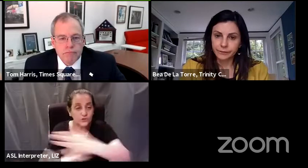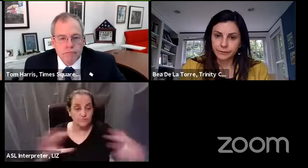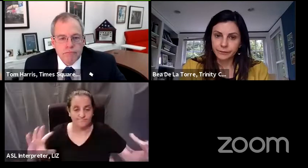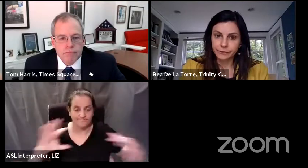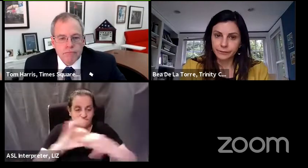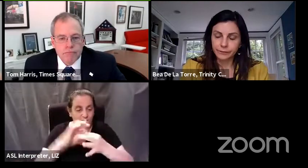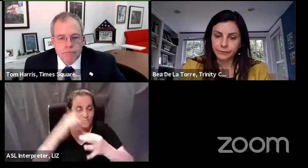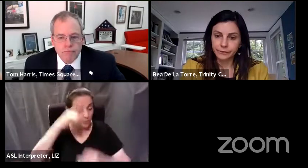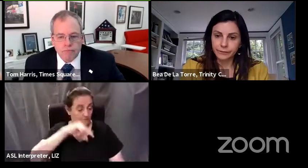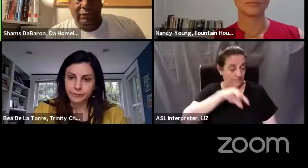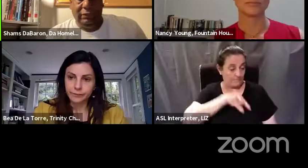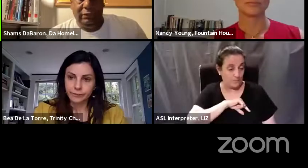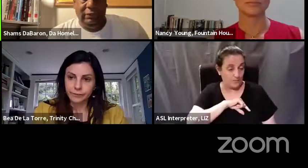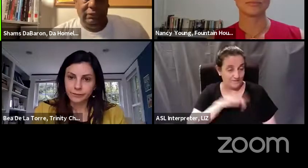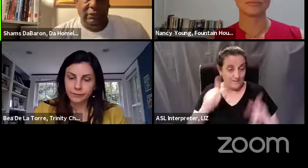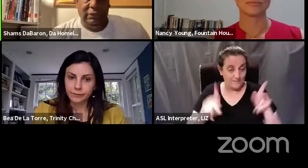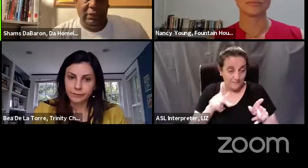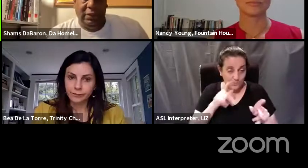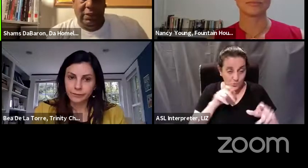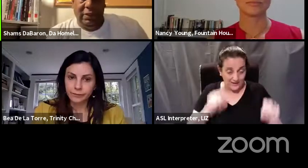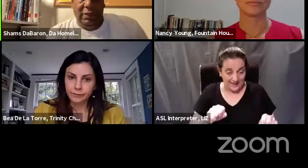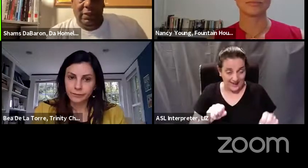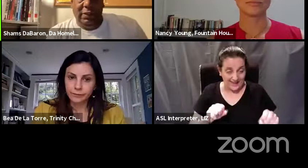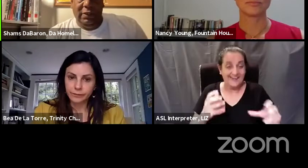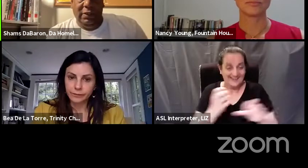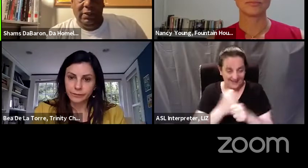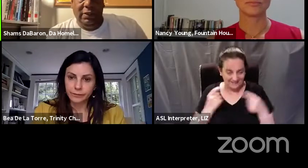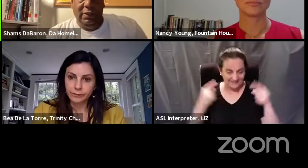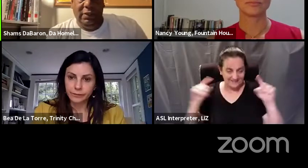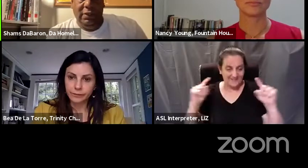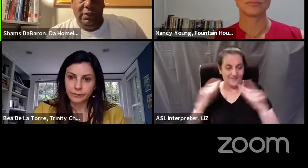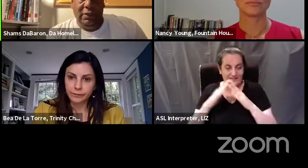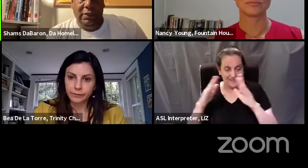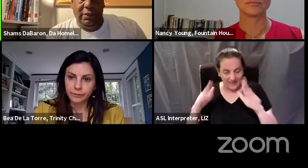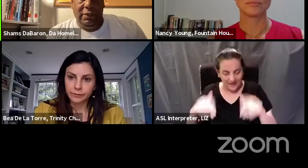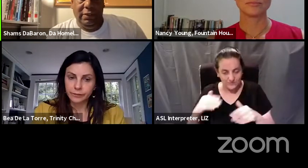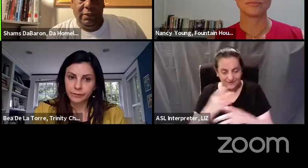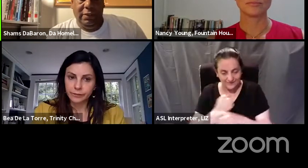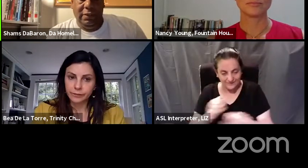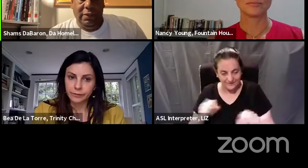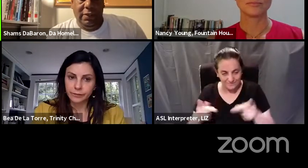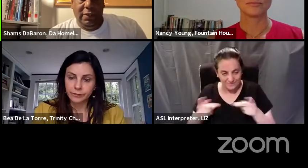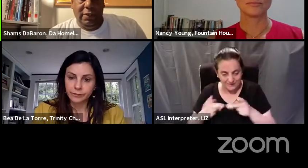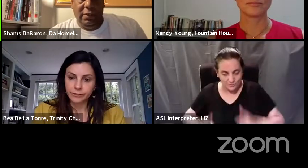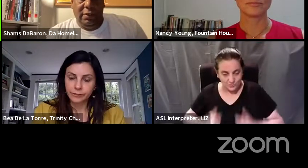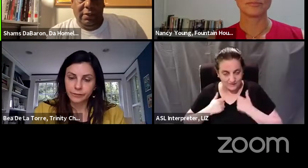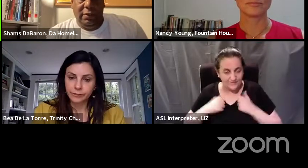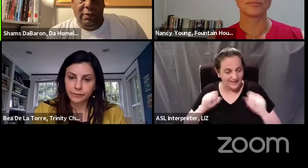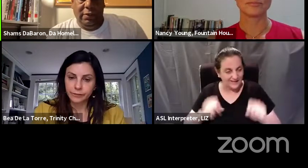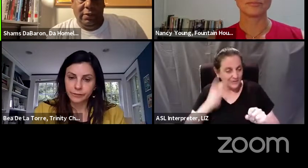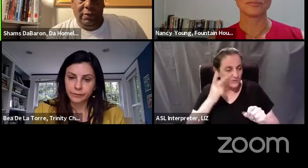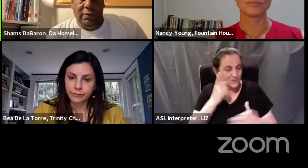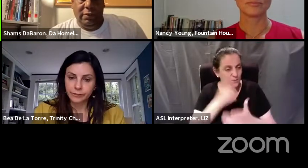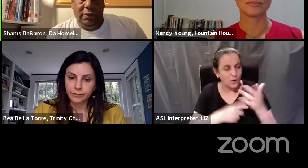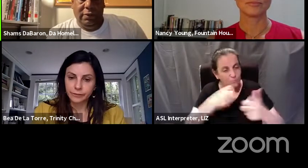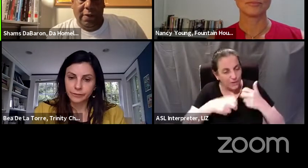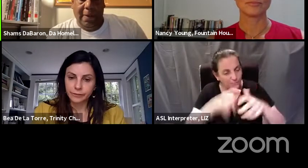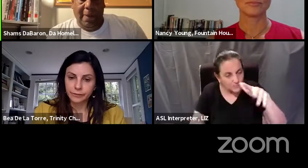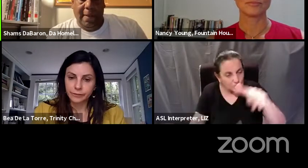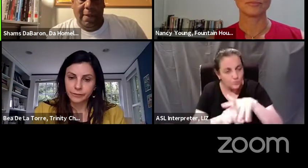qualify for supportive housing from actually getting it? What are some of the hurdles you find yourselves fighting against, and what are some of the solutions?